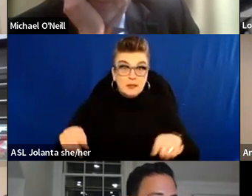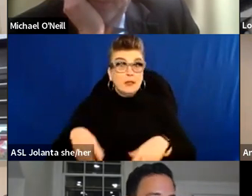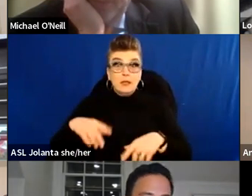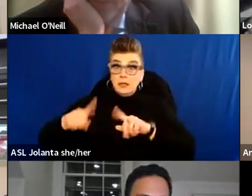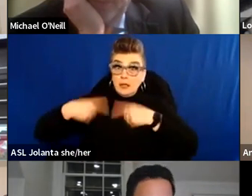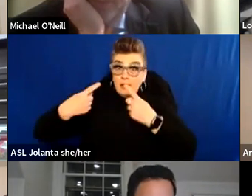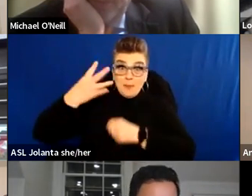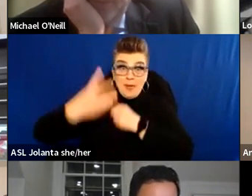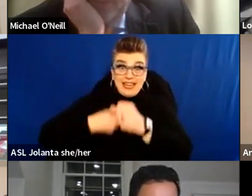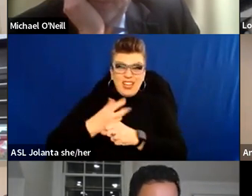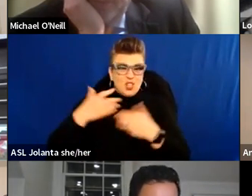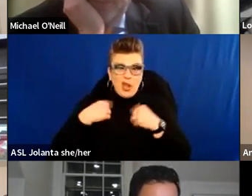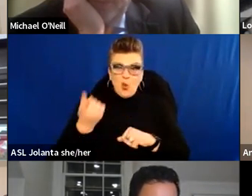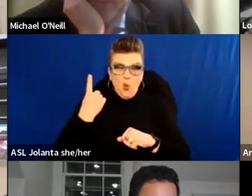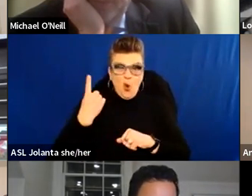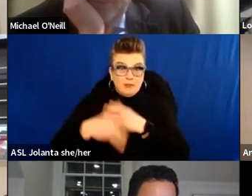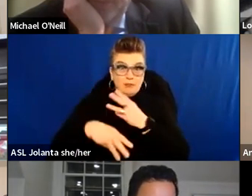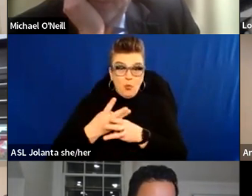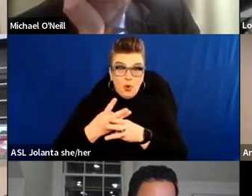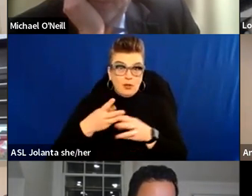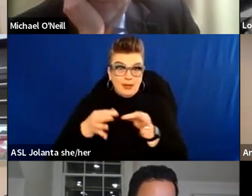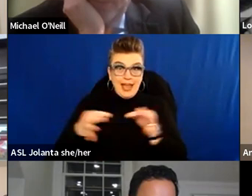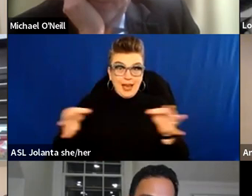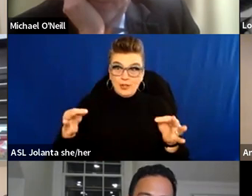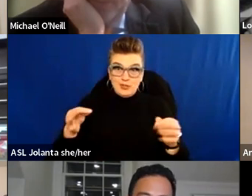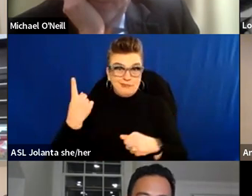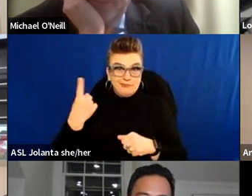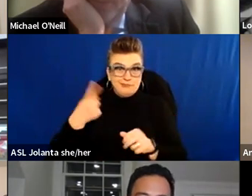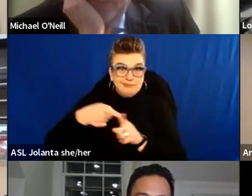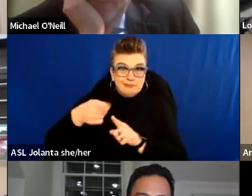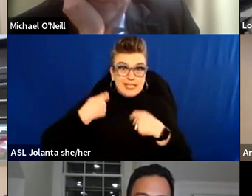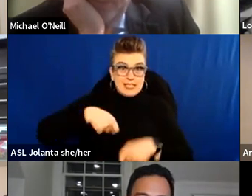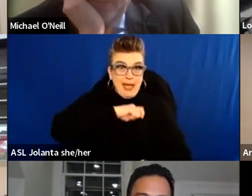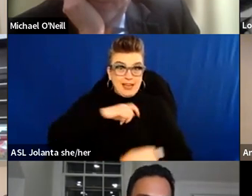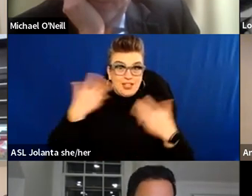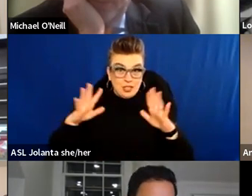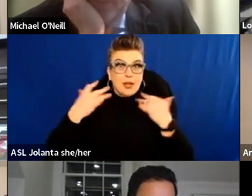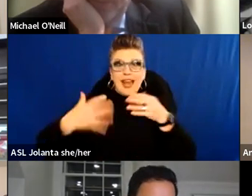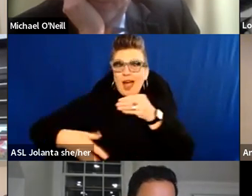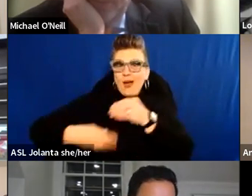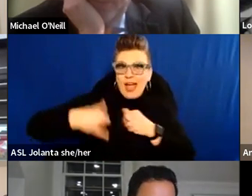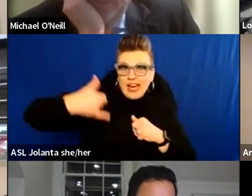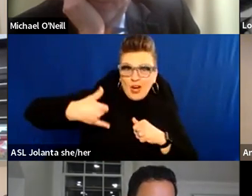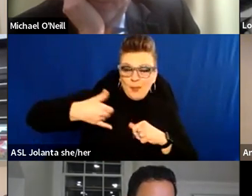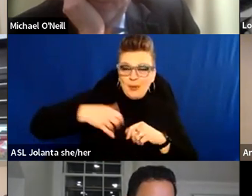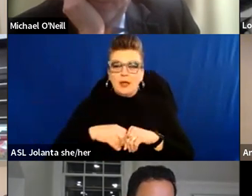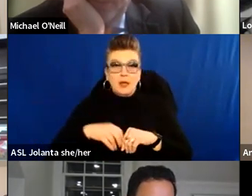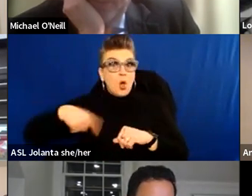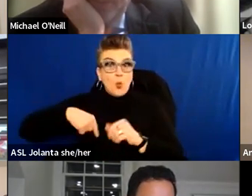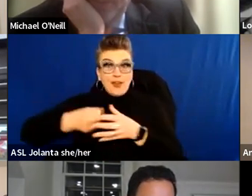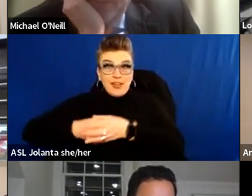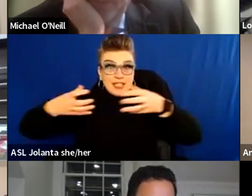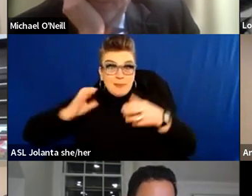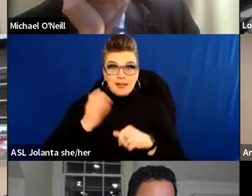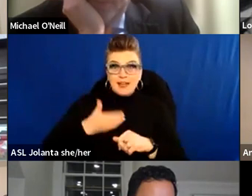had one world language in spanish we've added arabic as a second language we've expanded the arts um so we had two visual arts